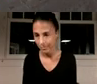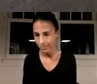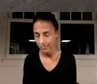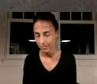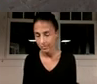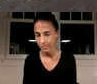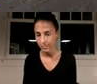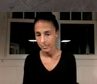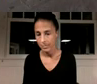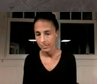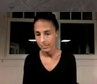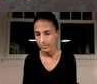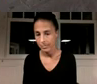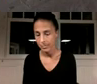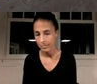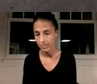okay,